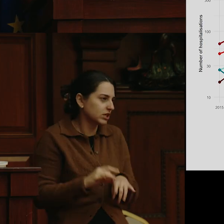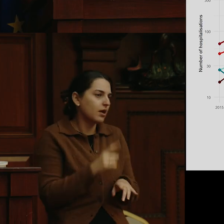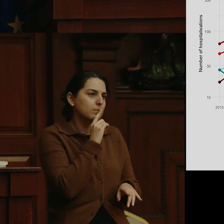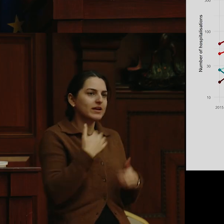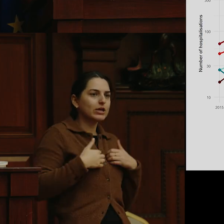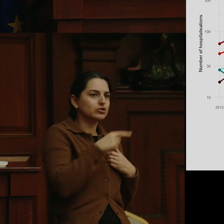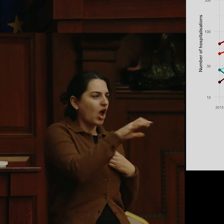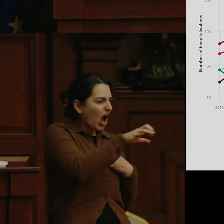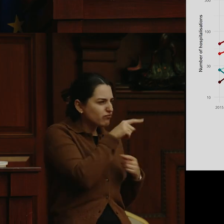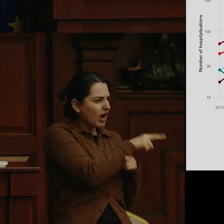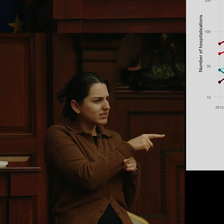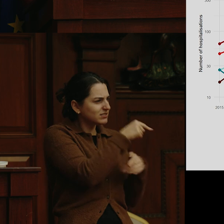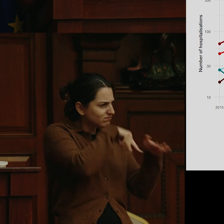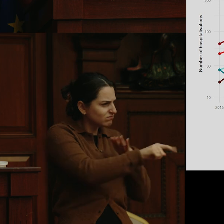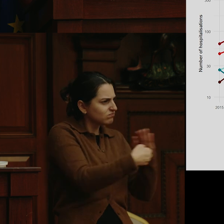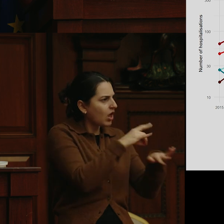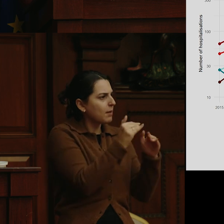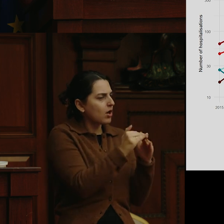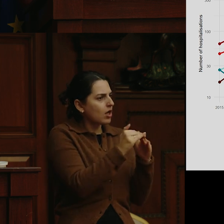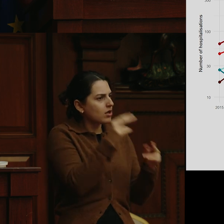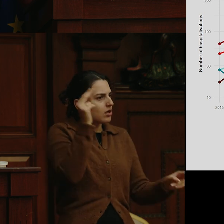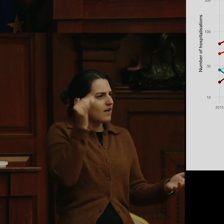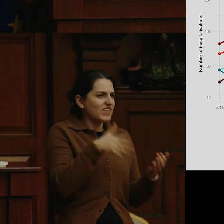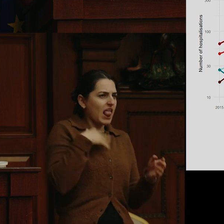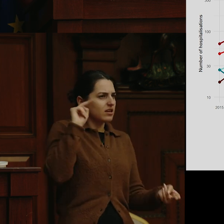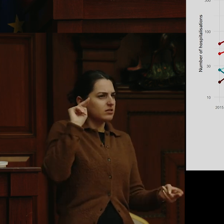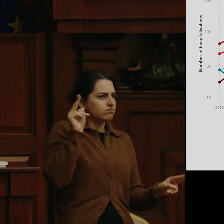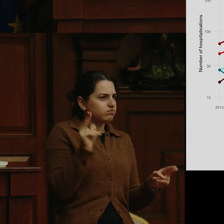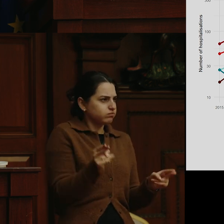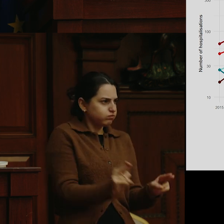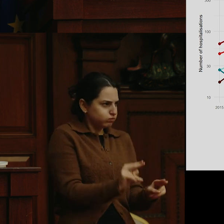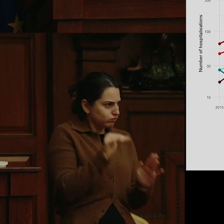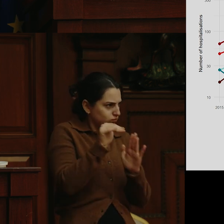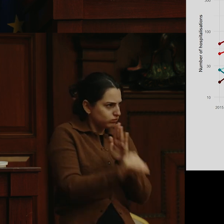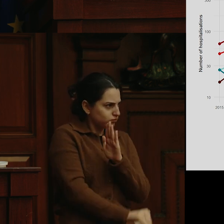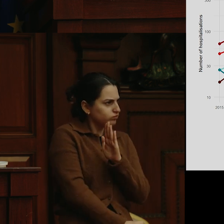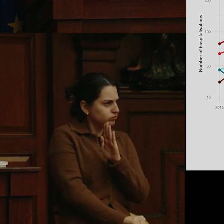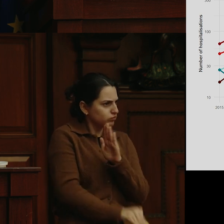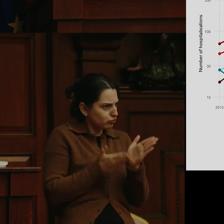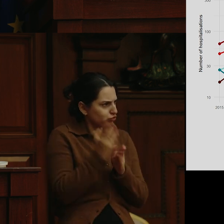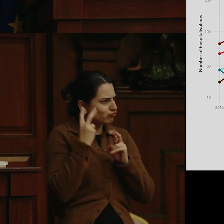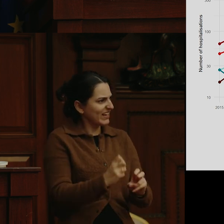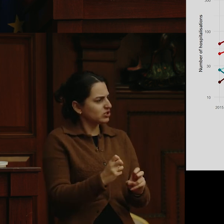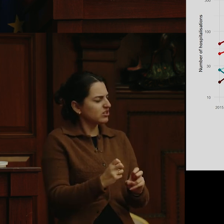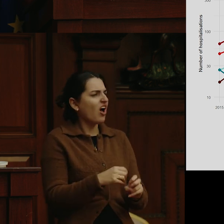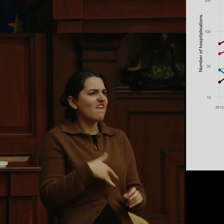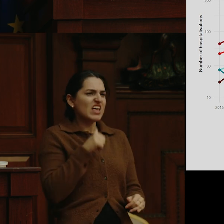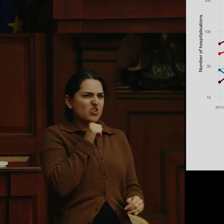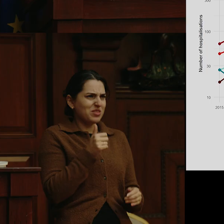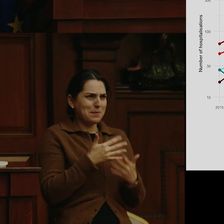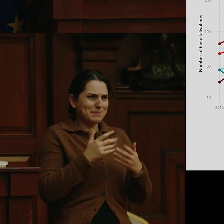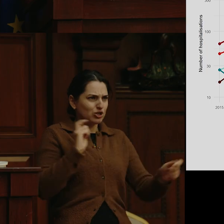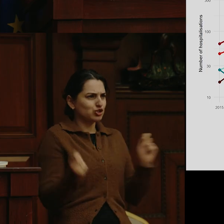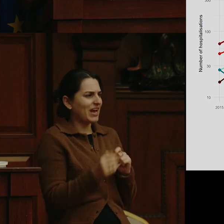that the rheumatoid arthritis admissions seem to be tailing downwards over the period of the study. I don't think there are huge changes for the